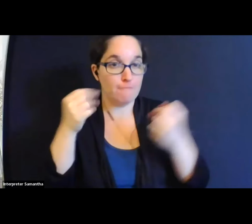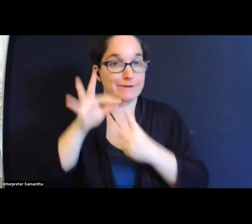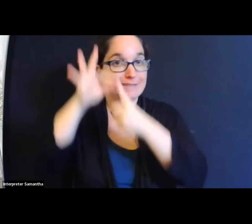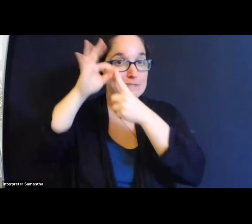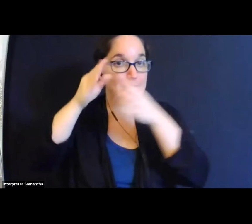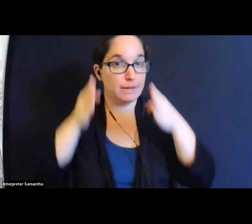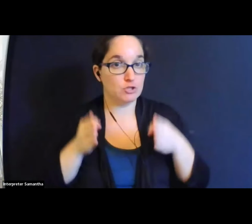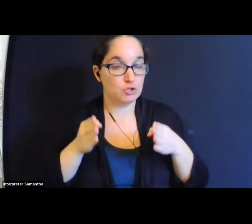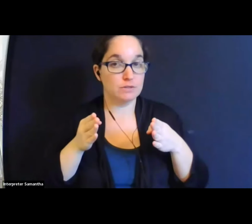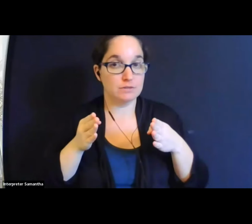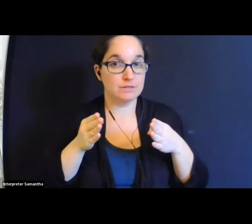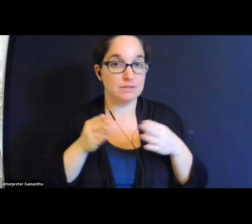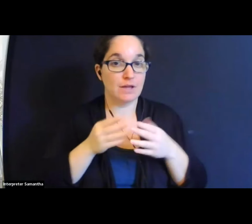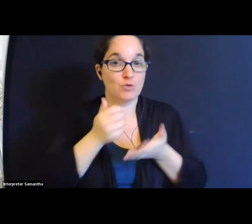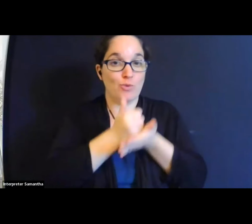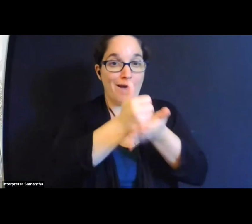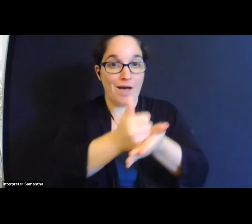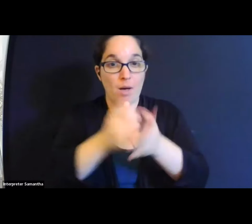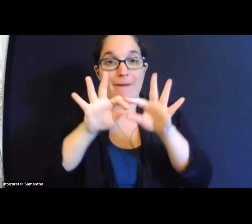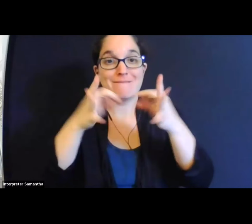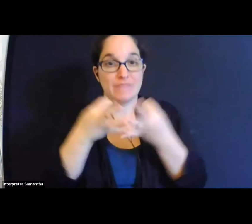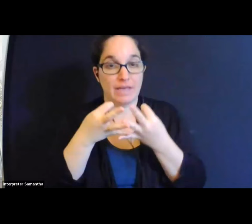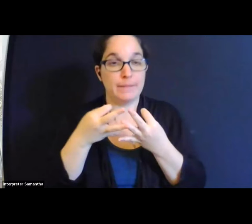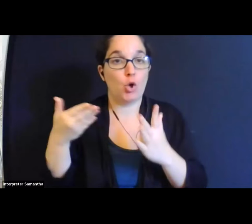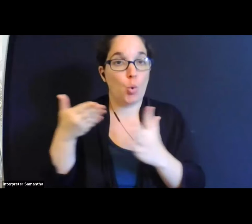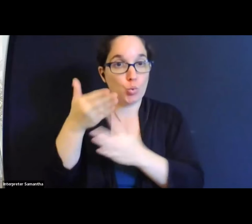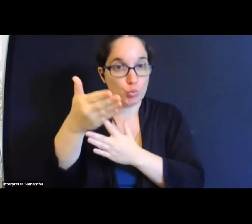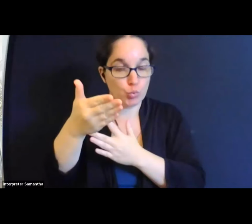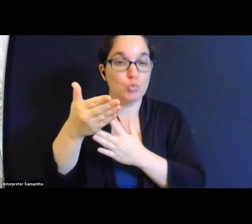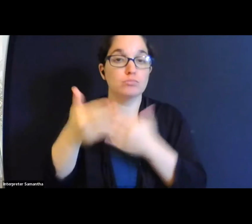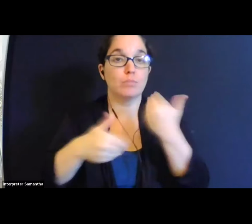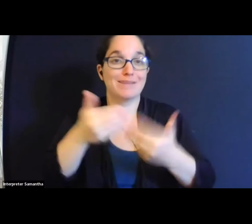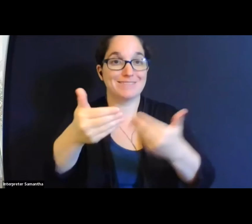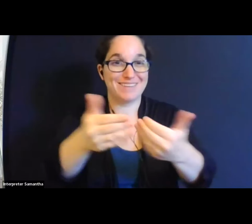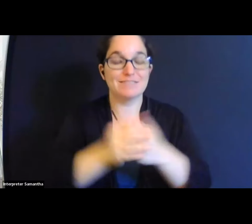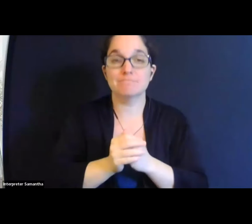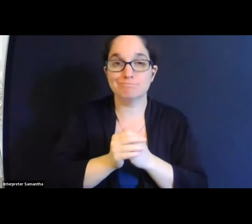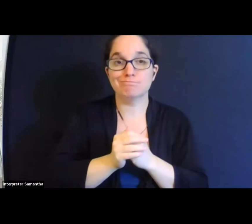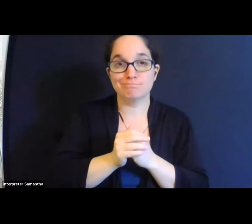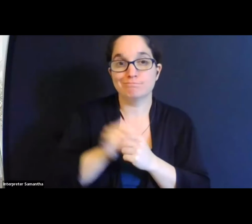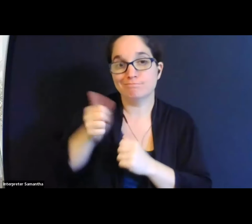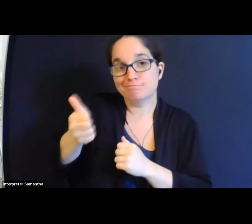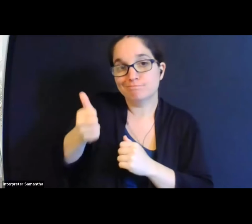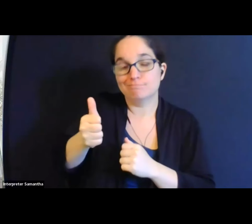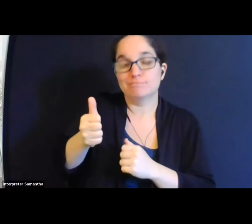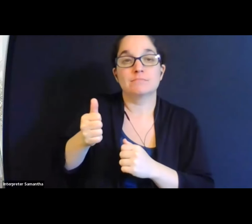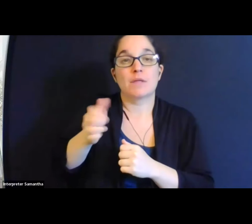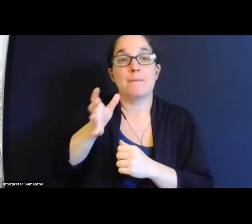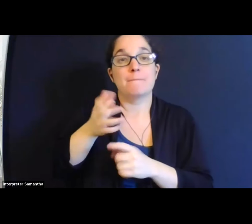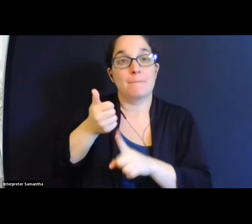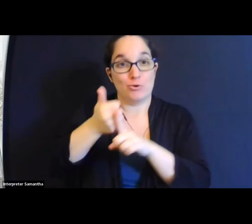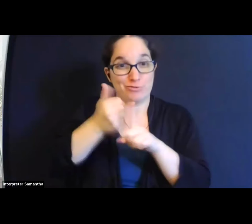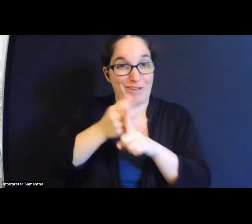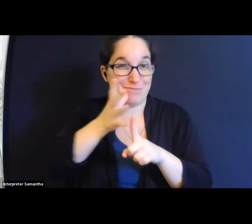move into and through the recovery process. Kim is the parent of someone in long-term recovery, which led her to